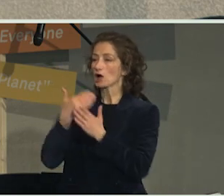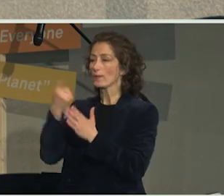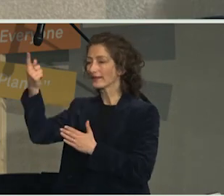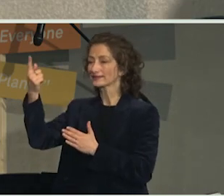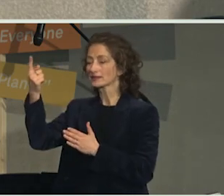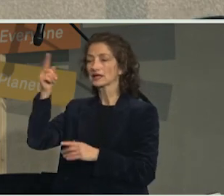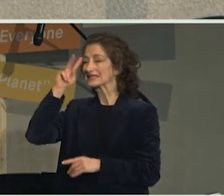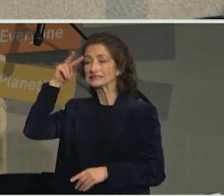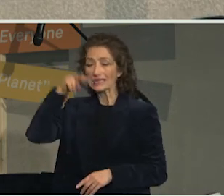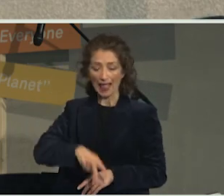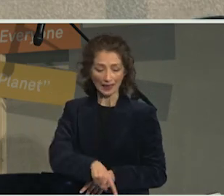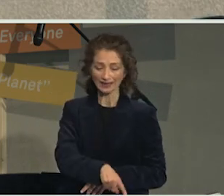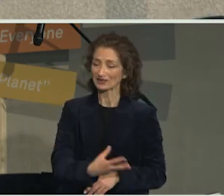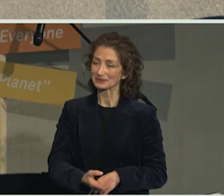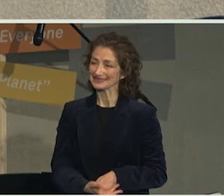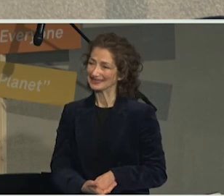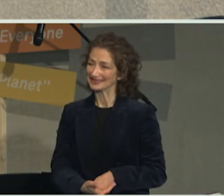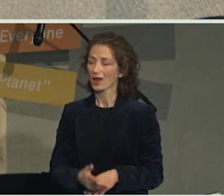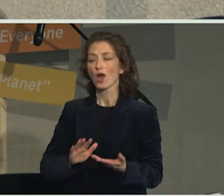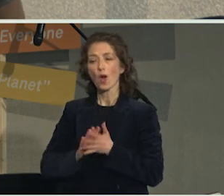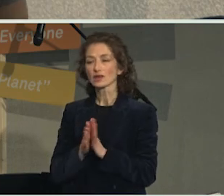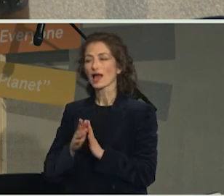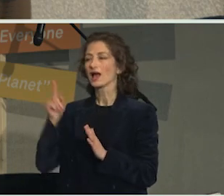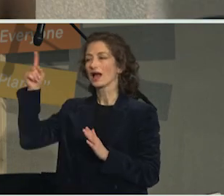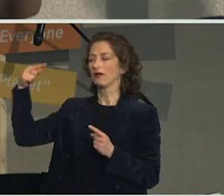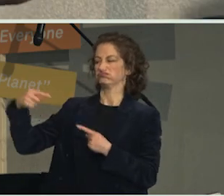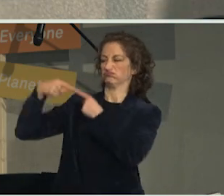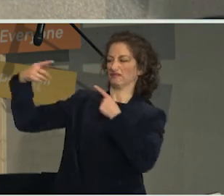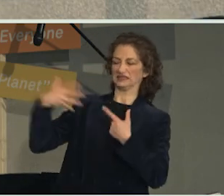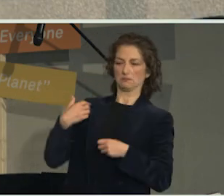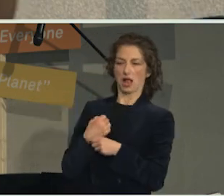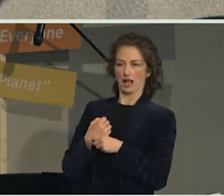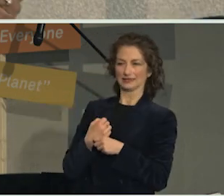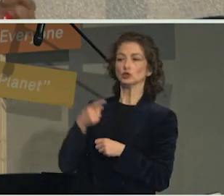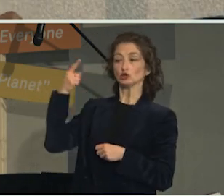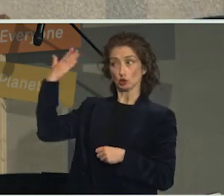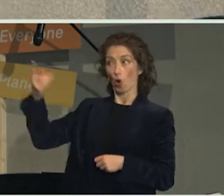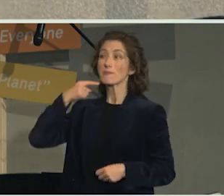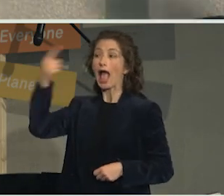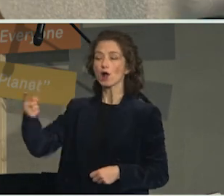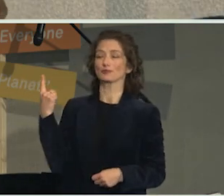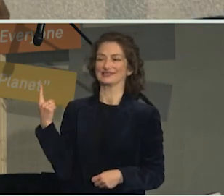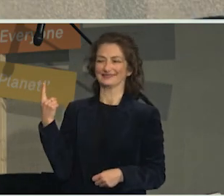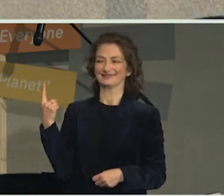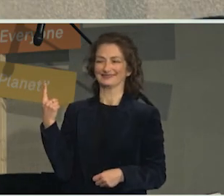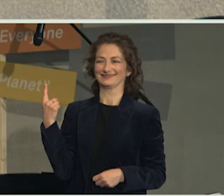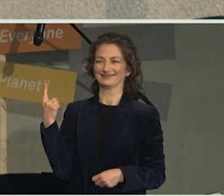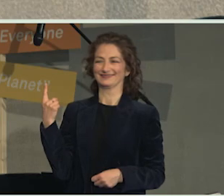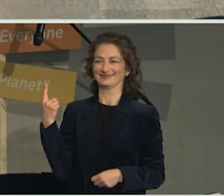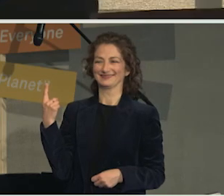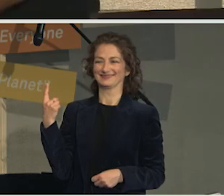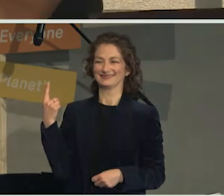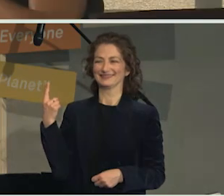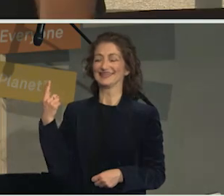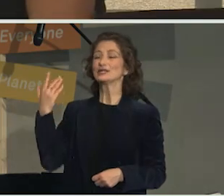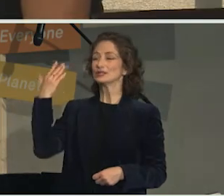what we're doing, or they oppose what we're doing and they're trying to figure out a way to discourage people from picking it up. So